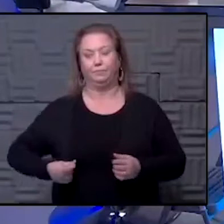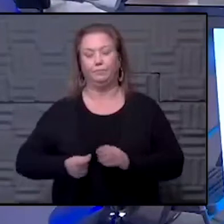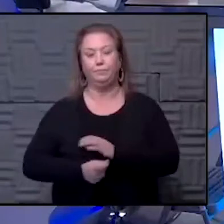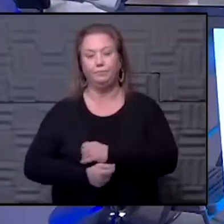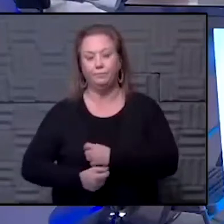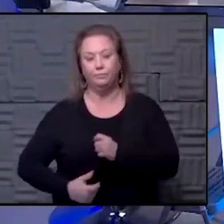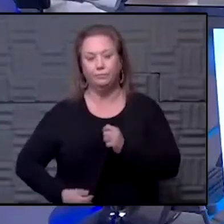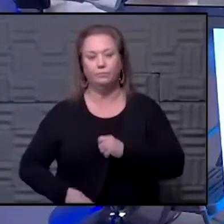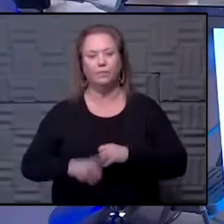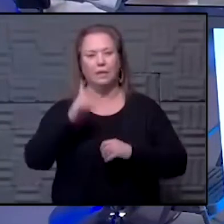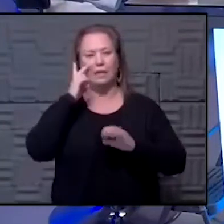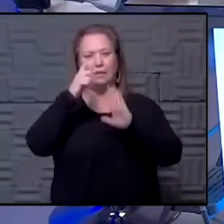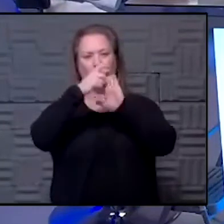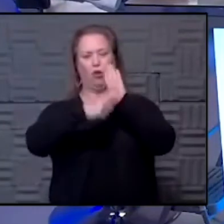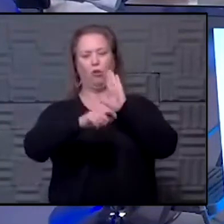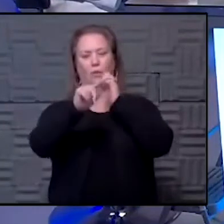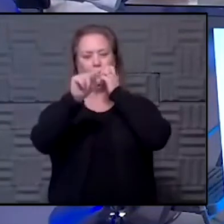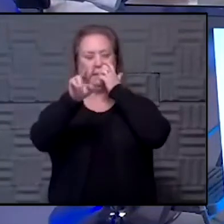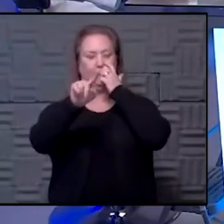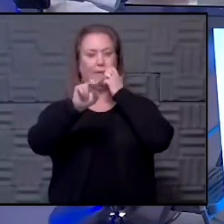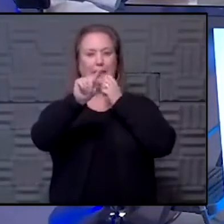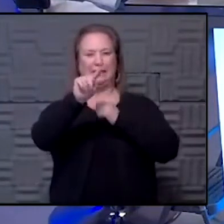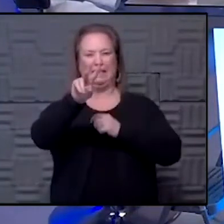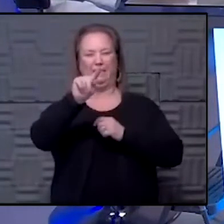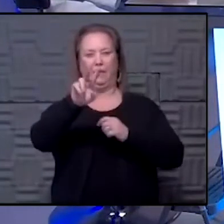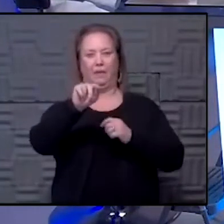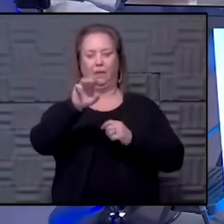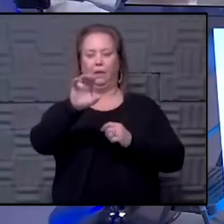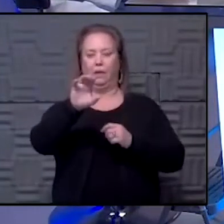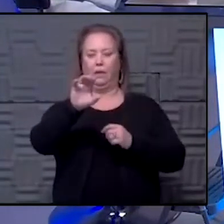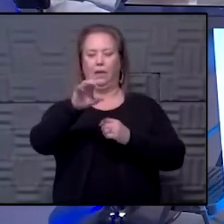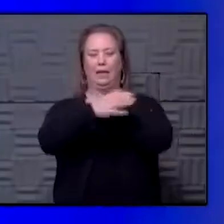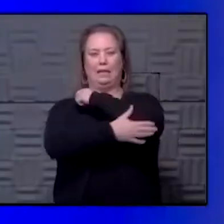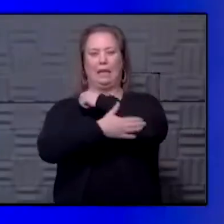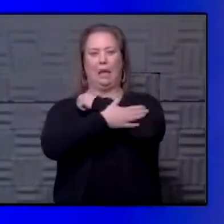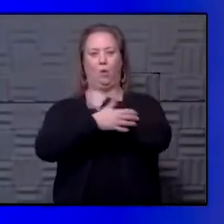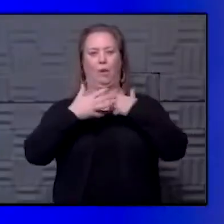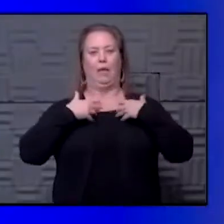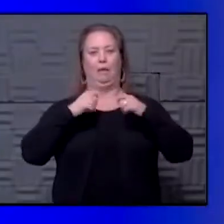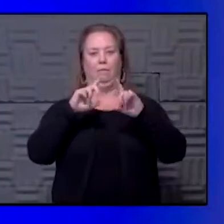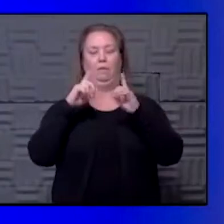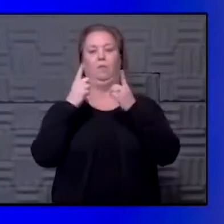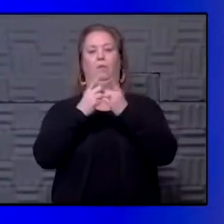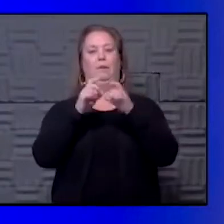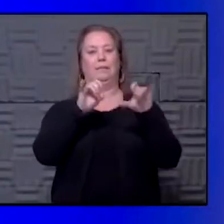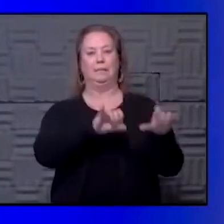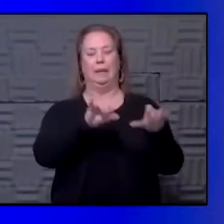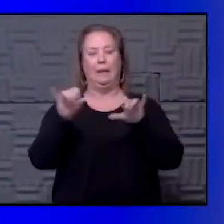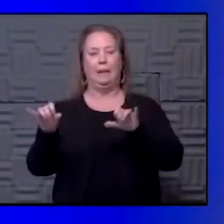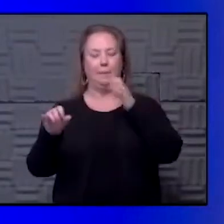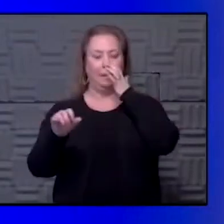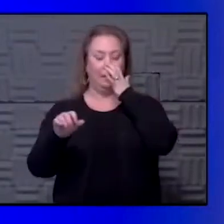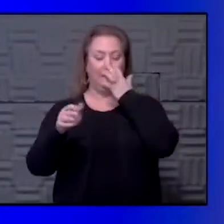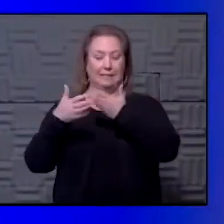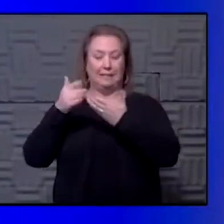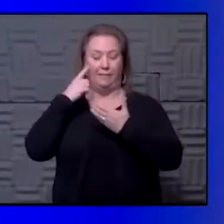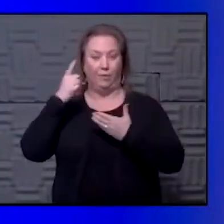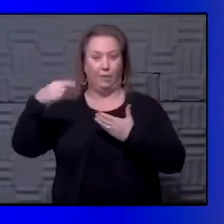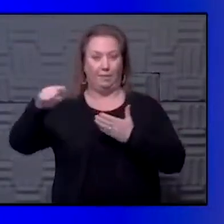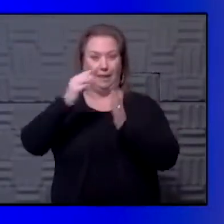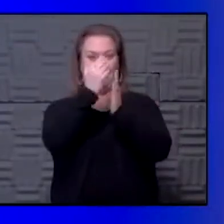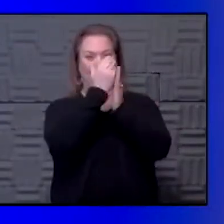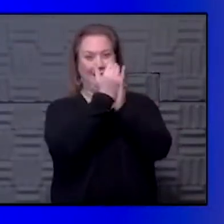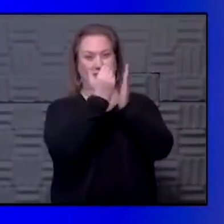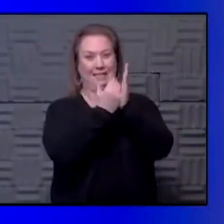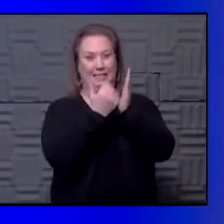saw an article on TV too about, you know, county health departments doing that as well. It's easy for them because they have a list.